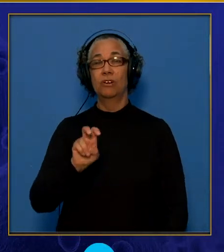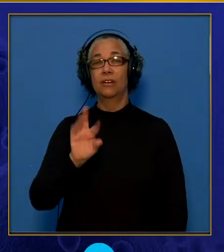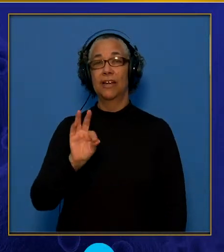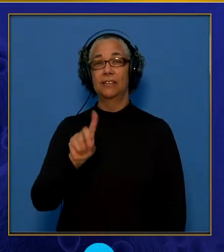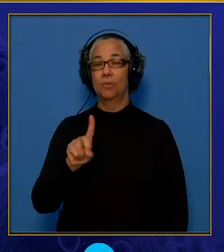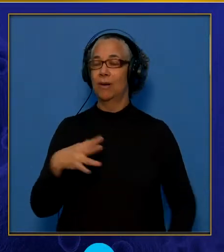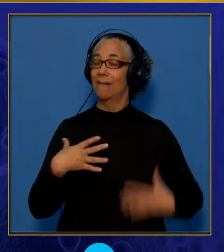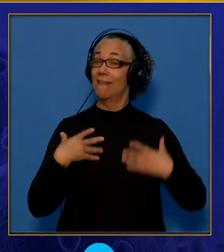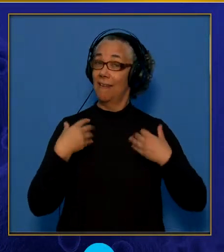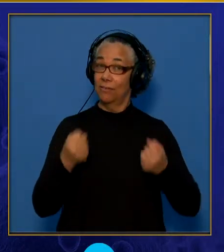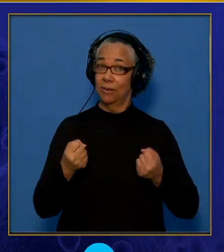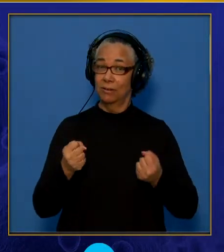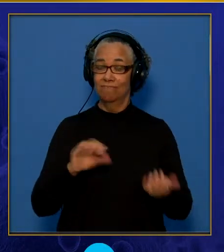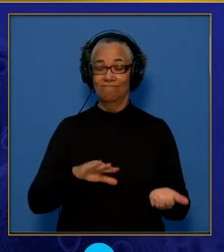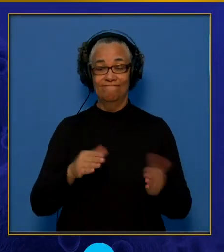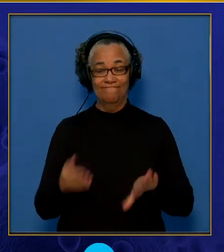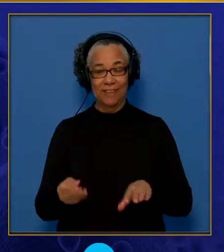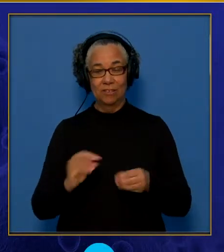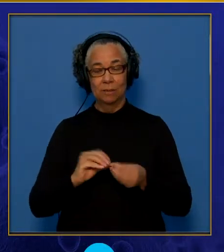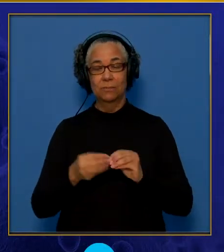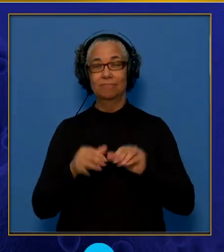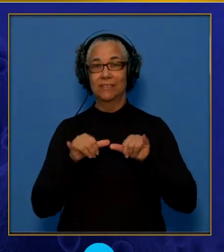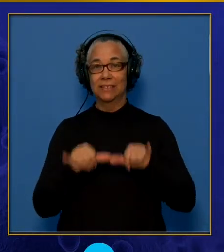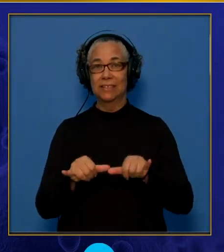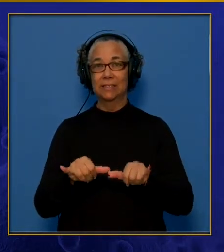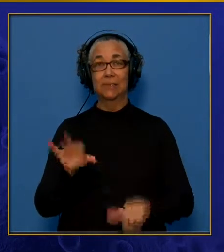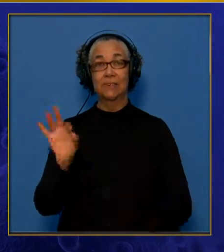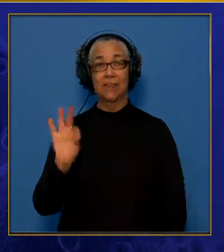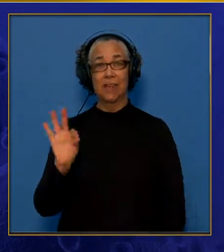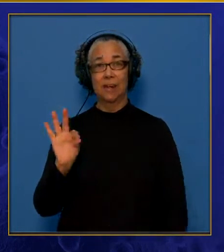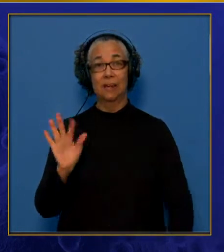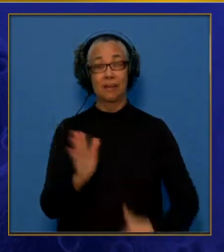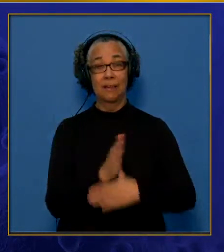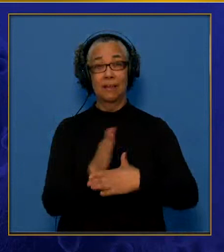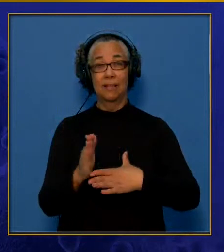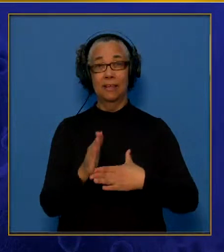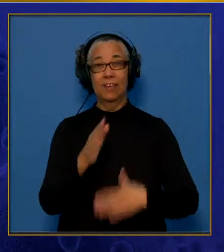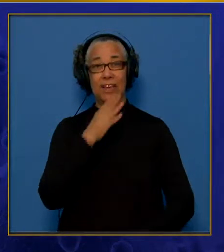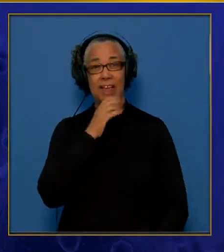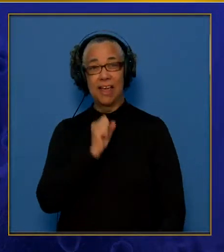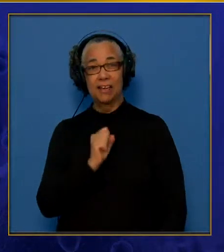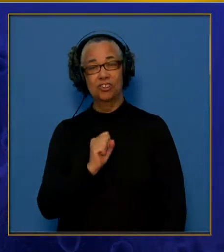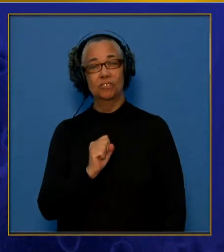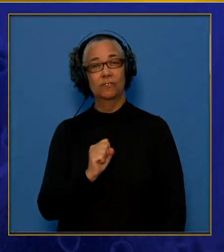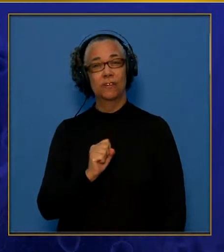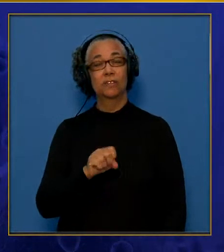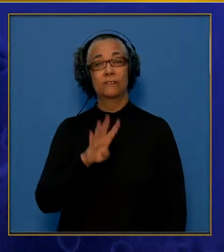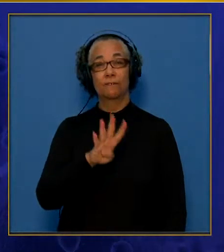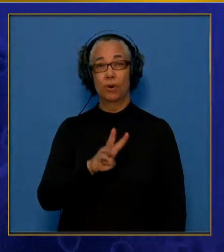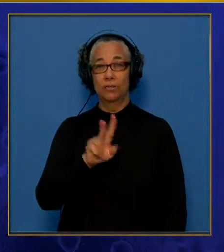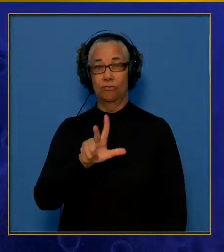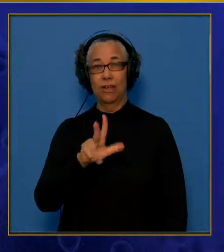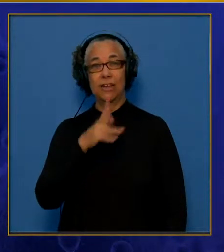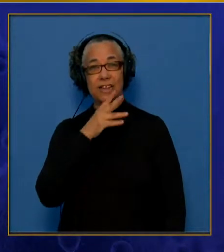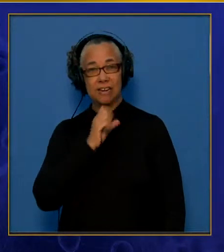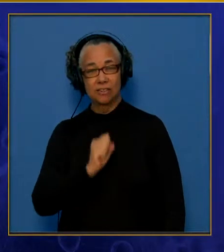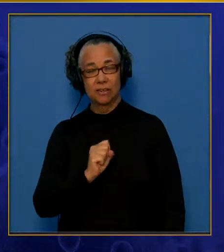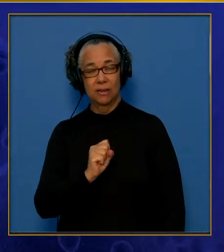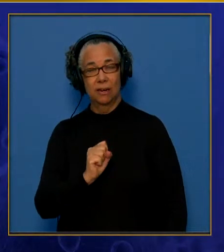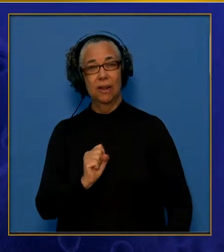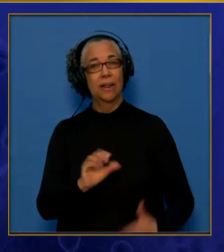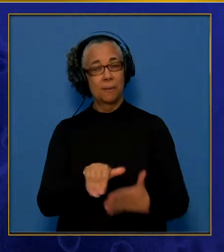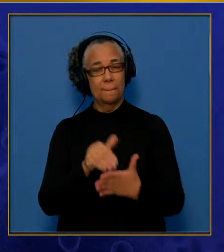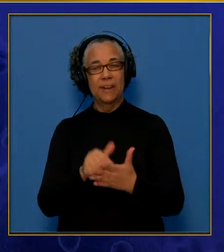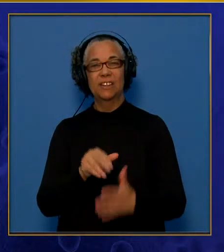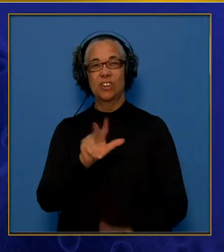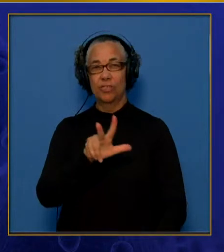and the total deceased remains at 9. The mean age of all confirmed positive cases is 43 years, and the median is